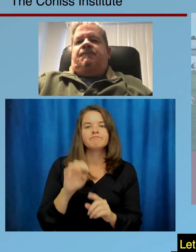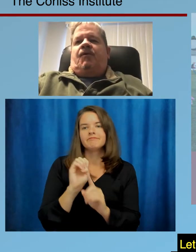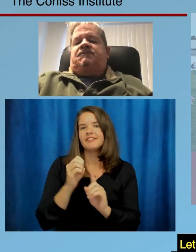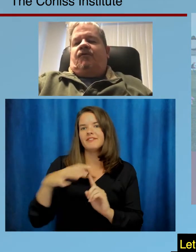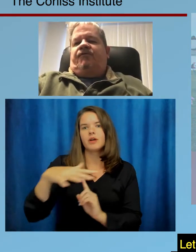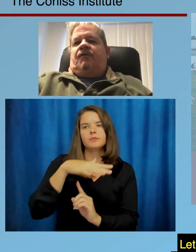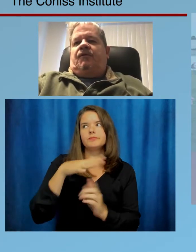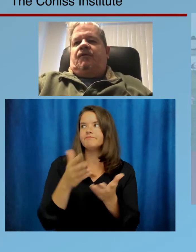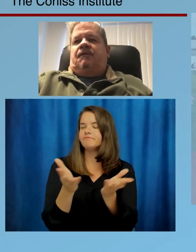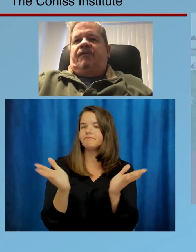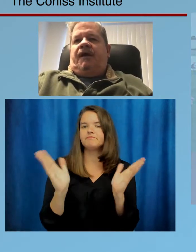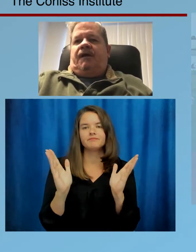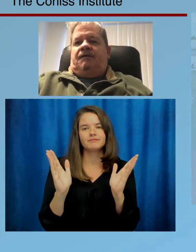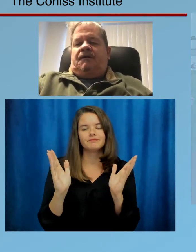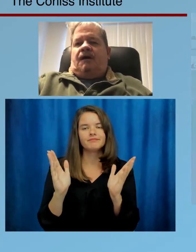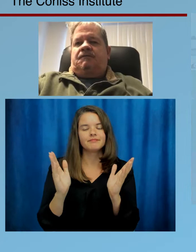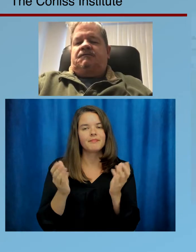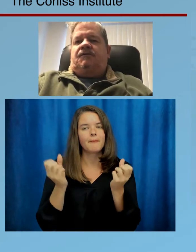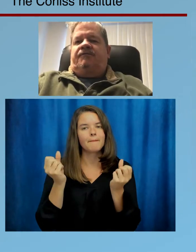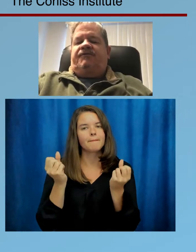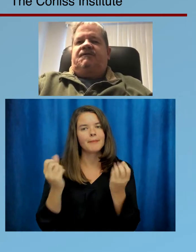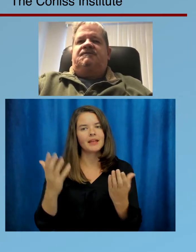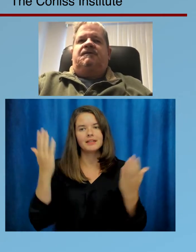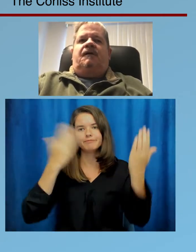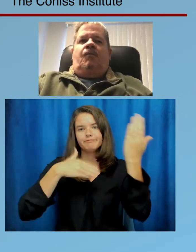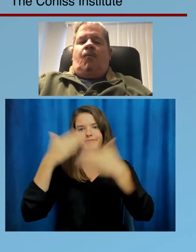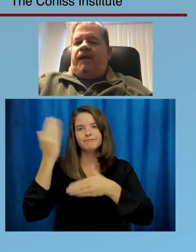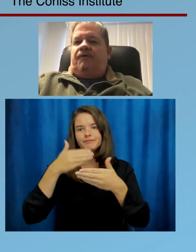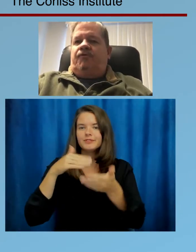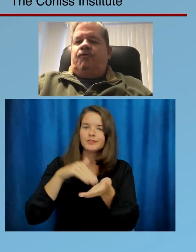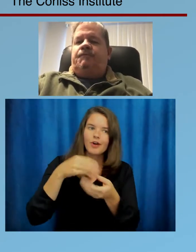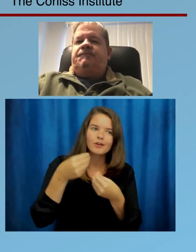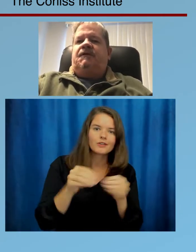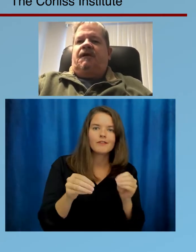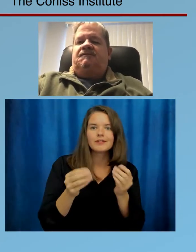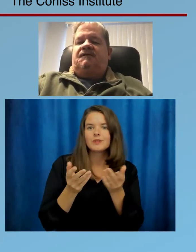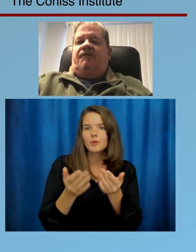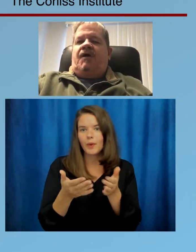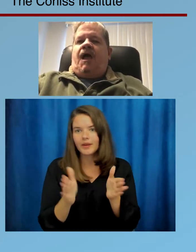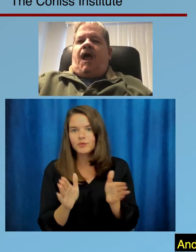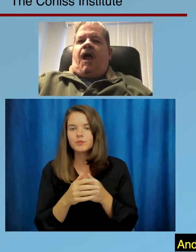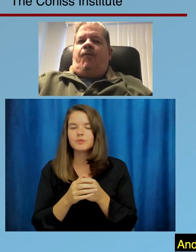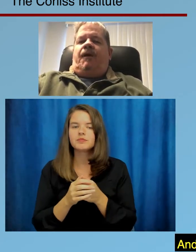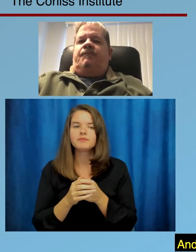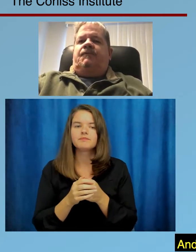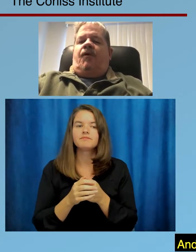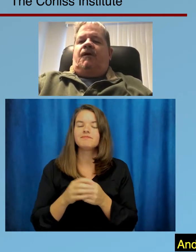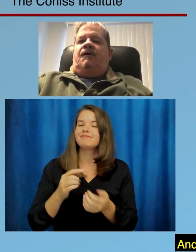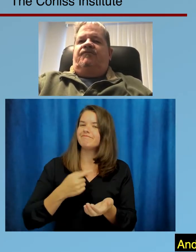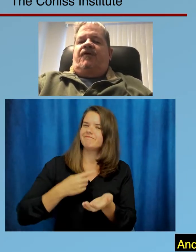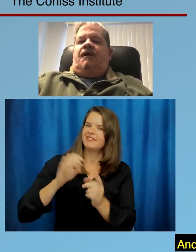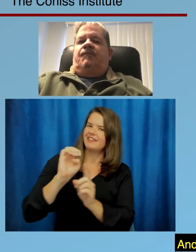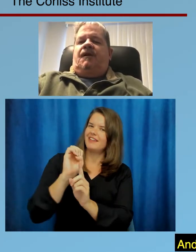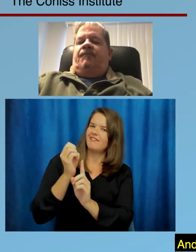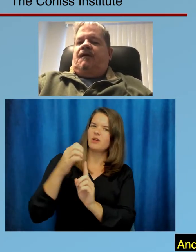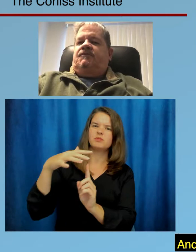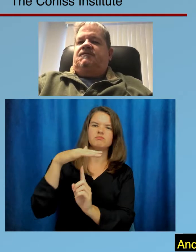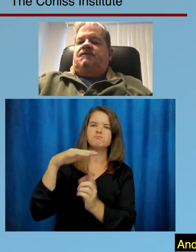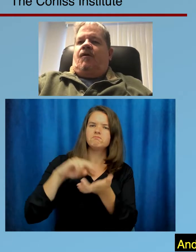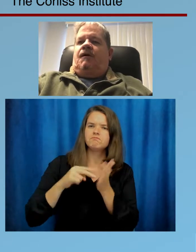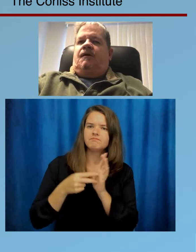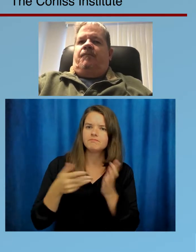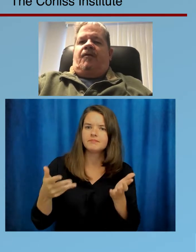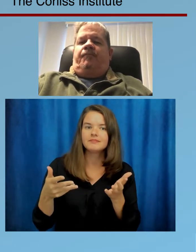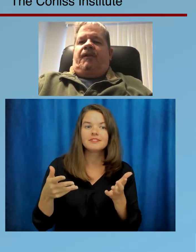Environment is the most overlooked thing in doctor's office, waiting rooms, and stuff. And when I'm talking environment, I'm not